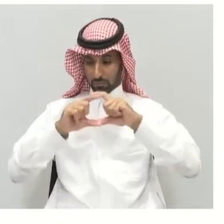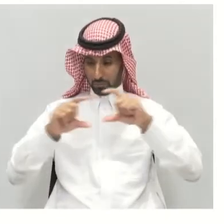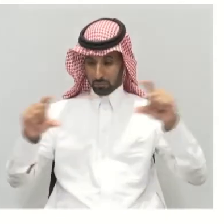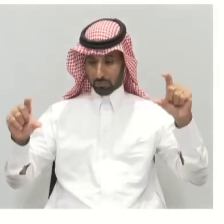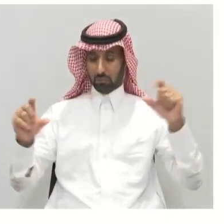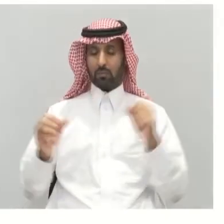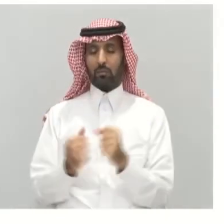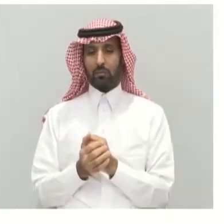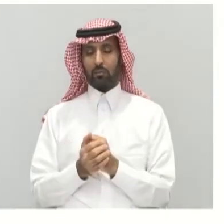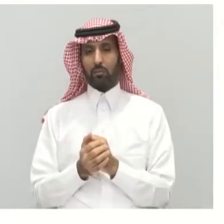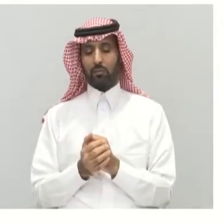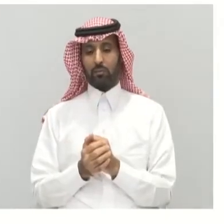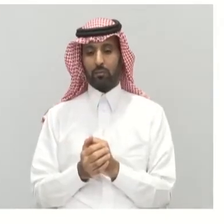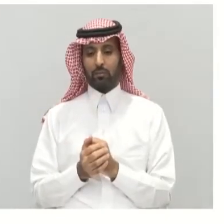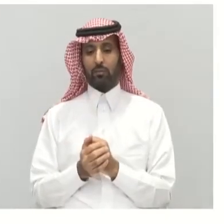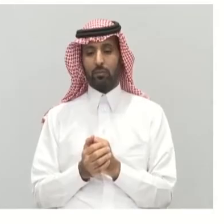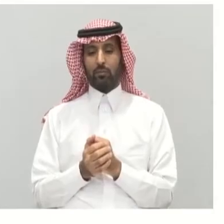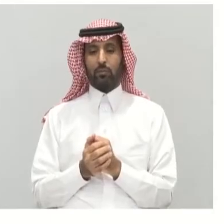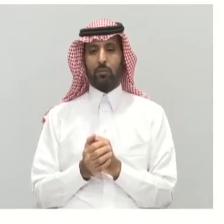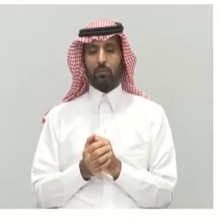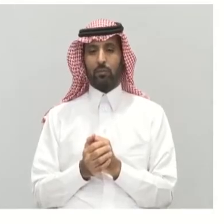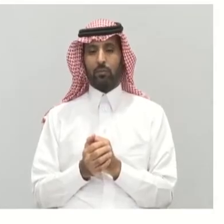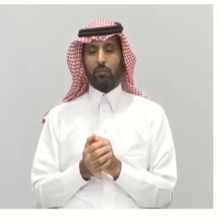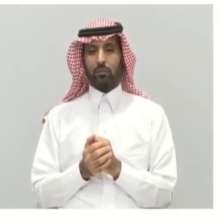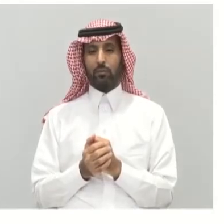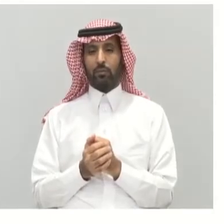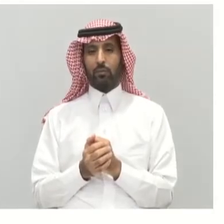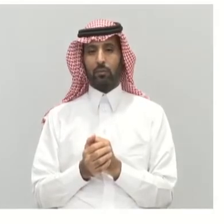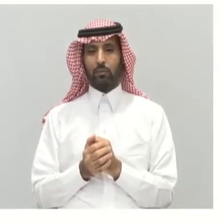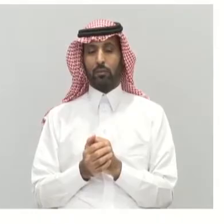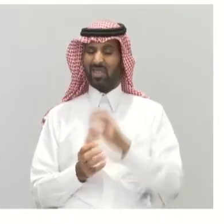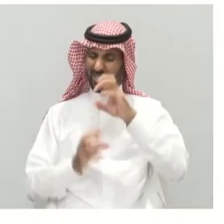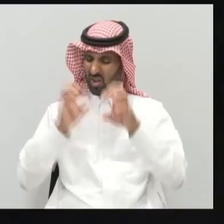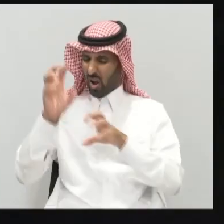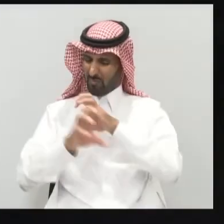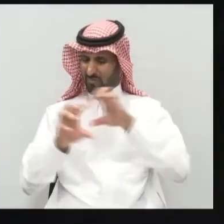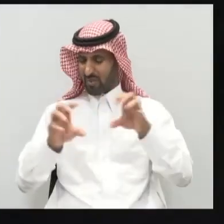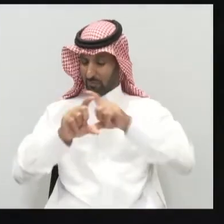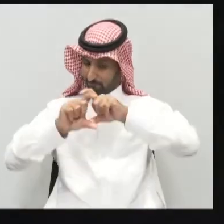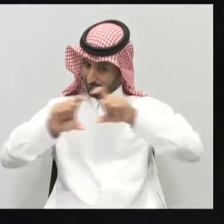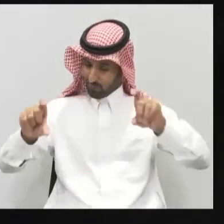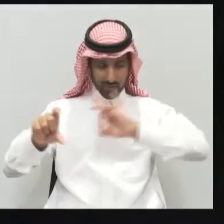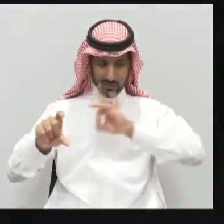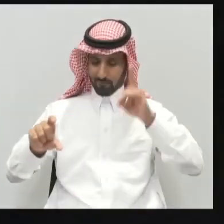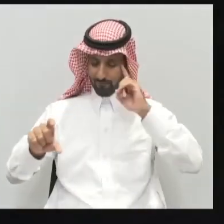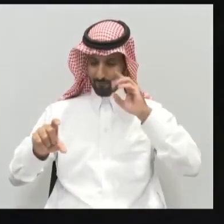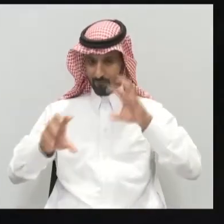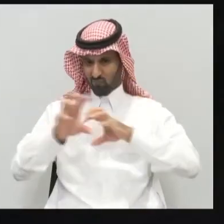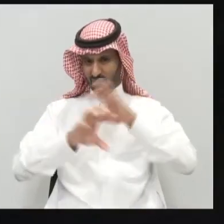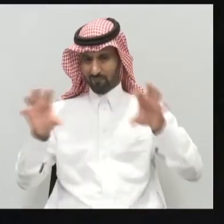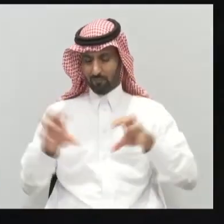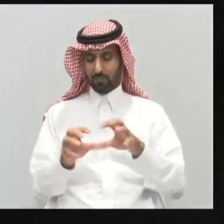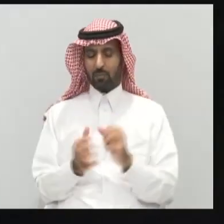a group of statements, and we have, it's scrambled. They are not in a correct order.